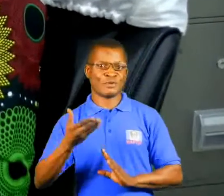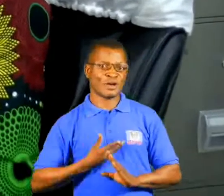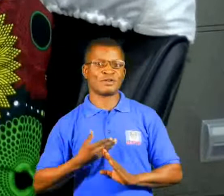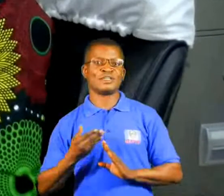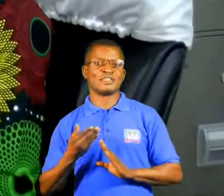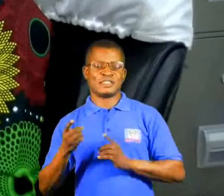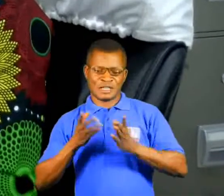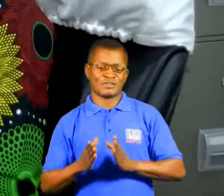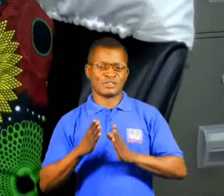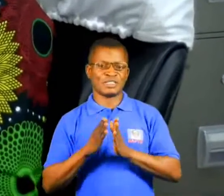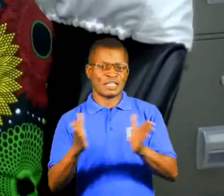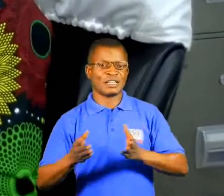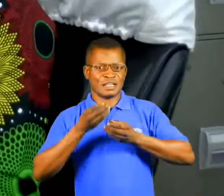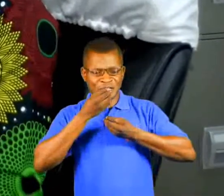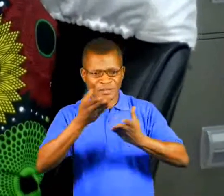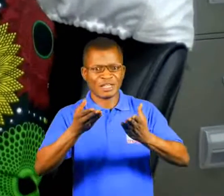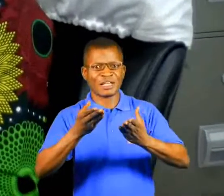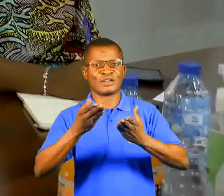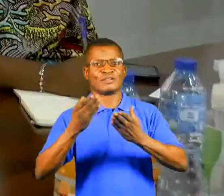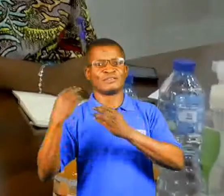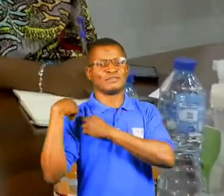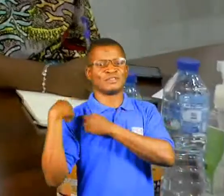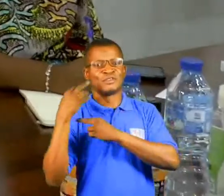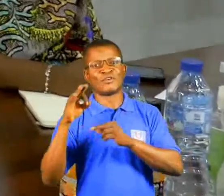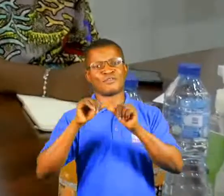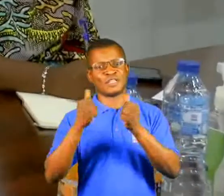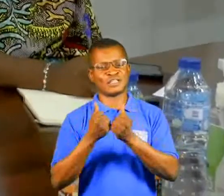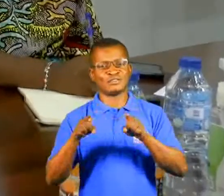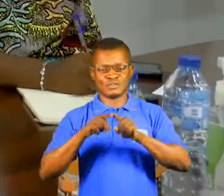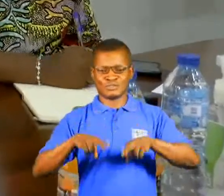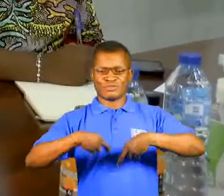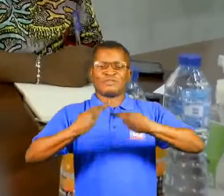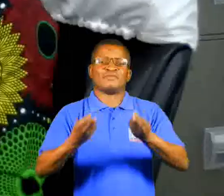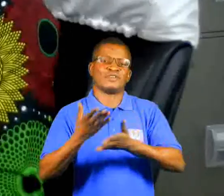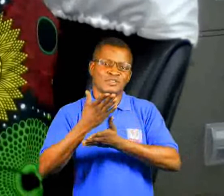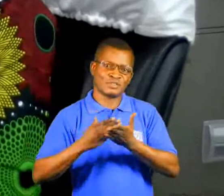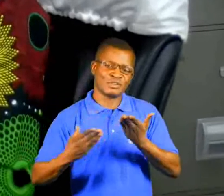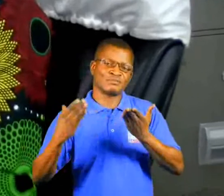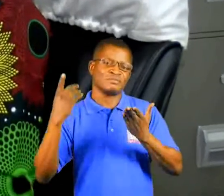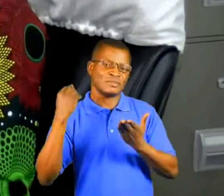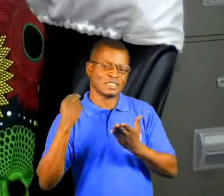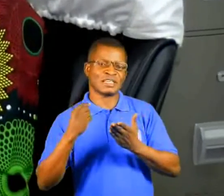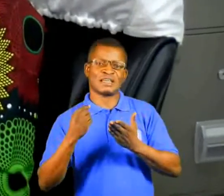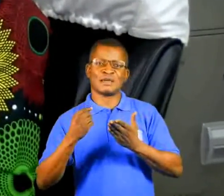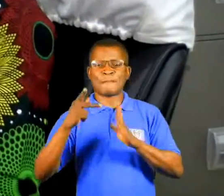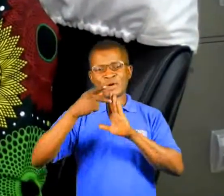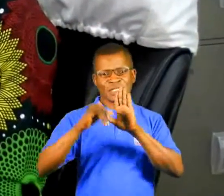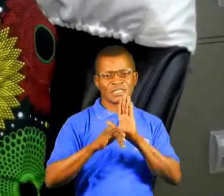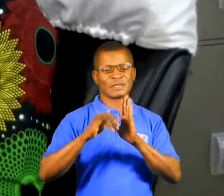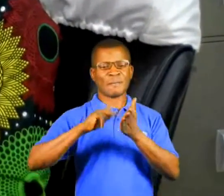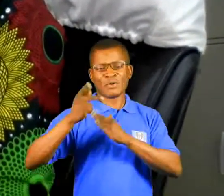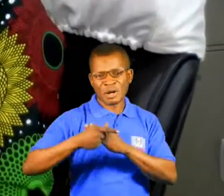General highlighted the mandate of the agency and milestones. She also revealed some of the latest counter-trafficking policies